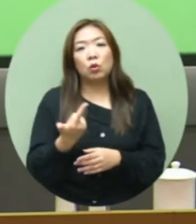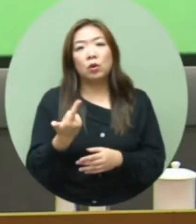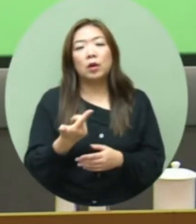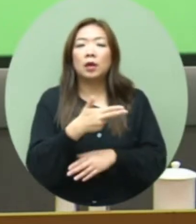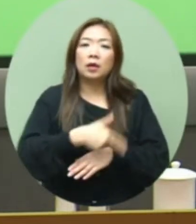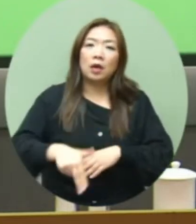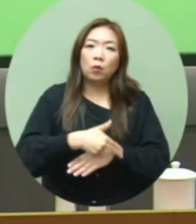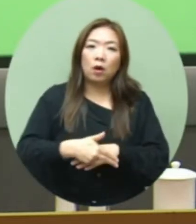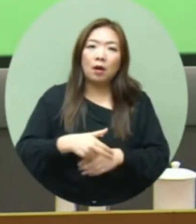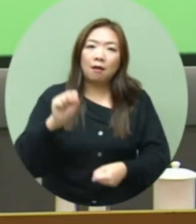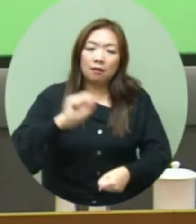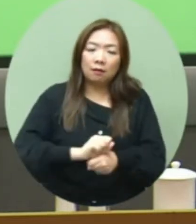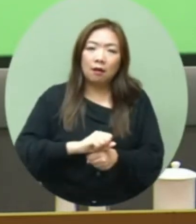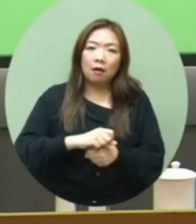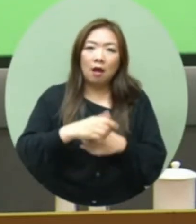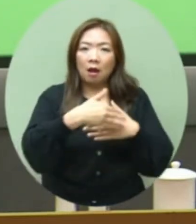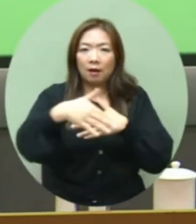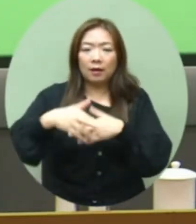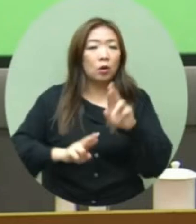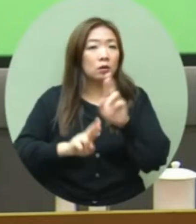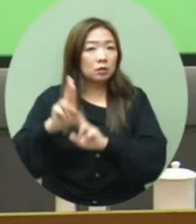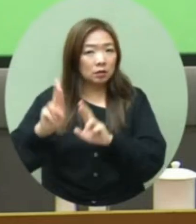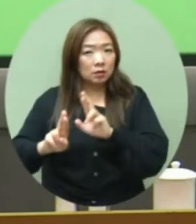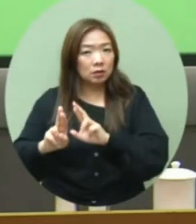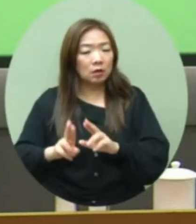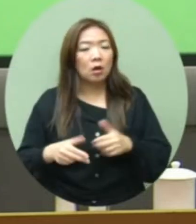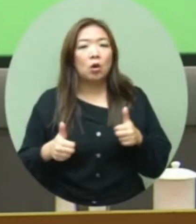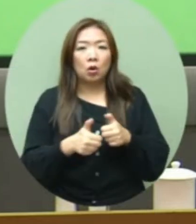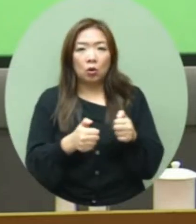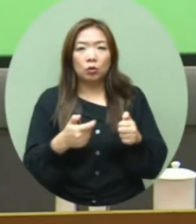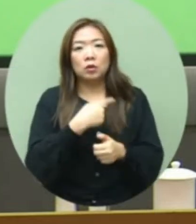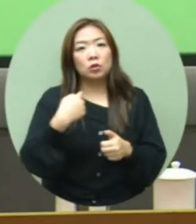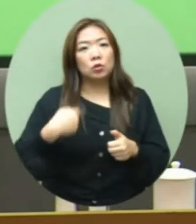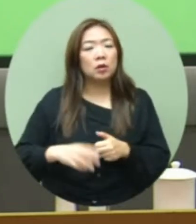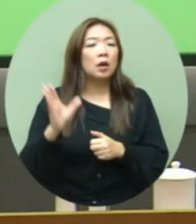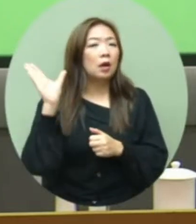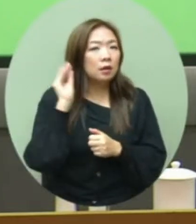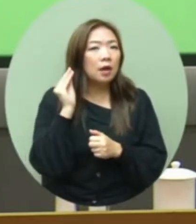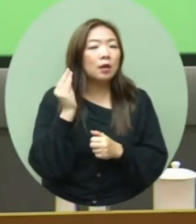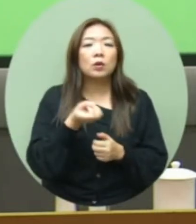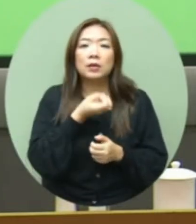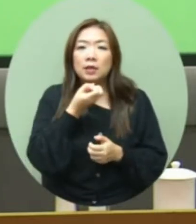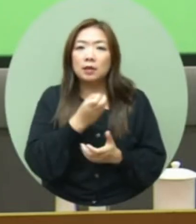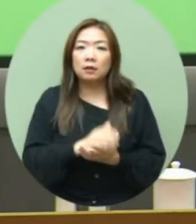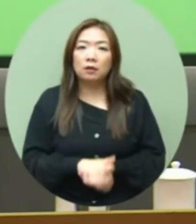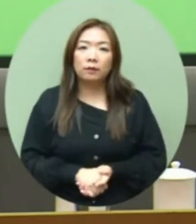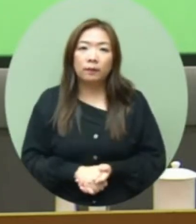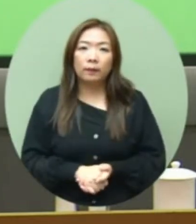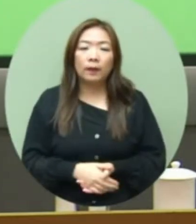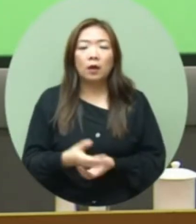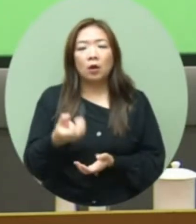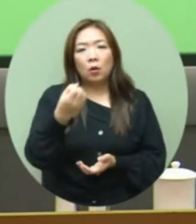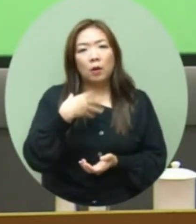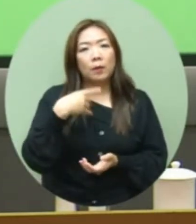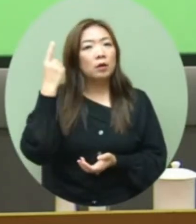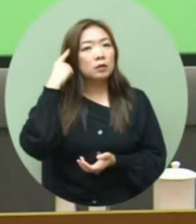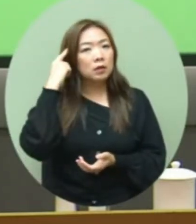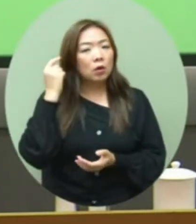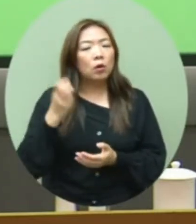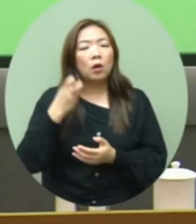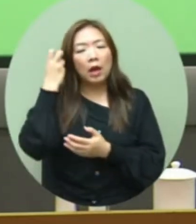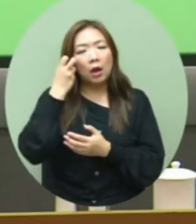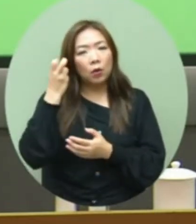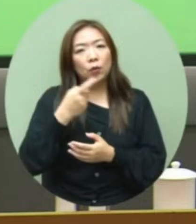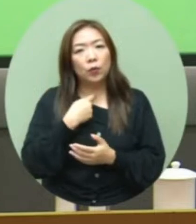visit visa, and the weekly visit visa would be expanded to cover other mainland cities. I'm grateful to the central